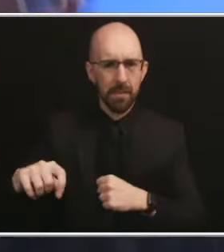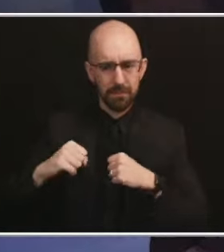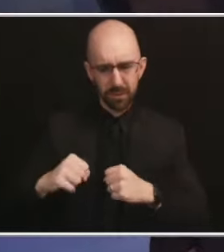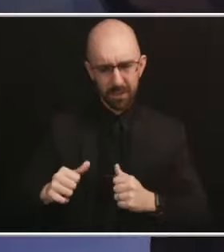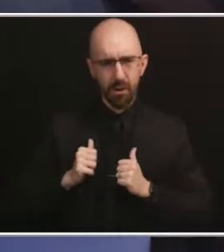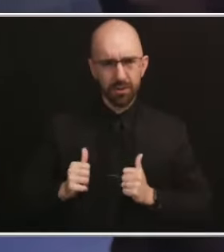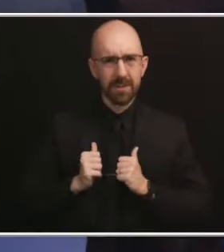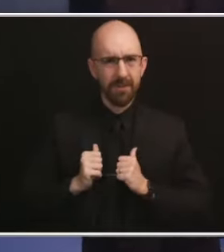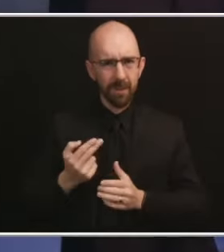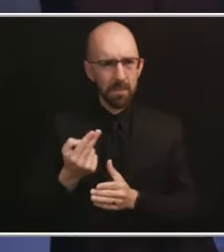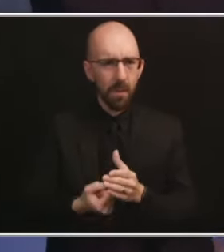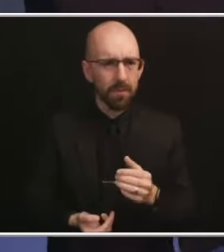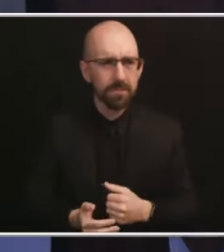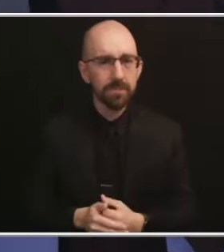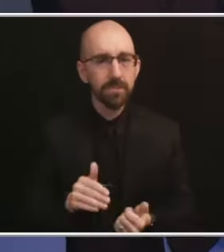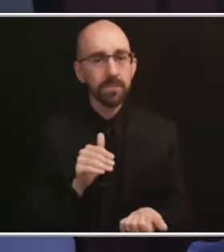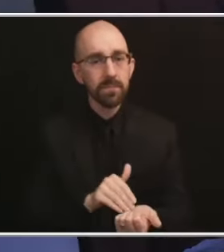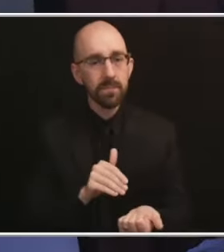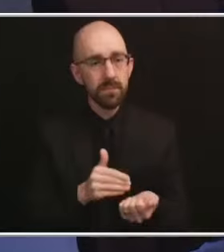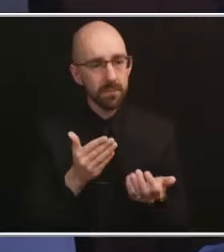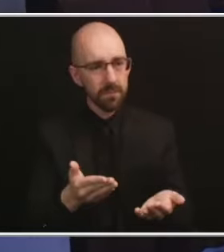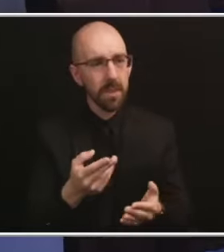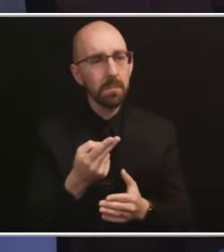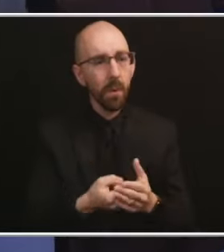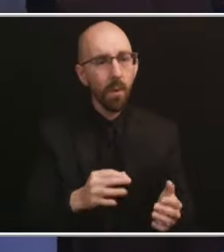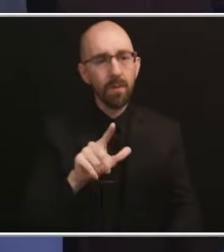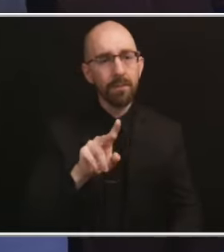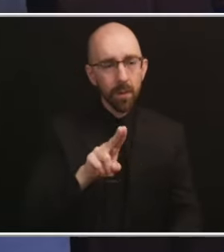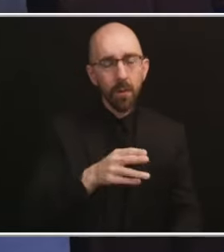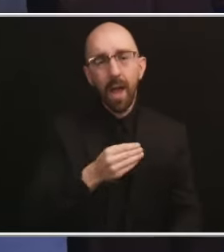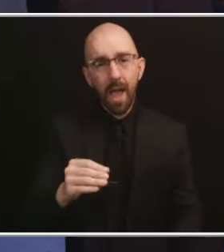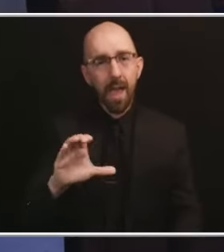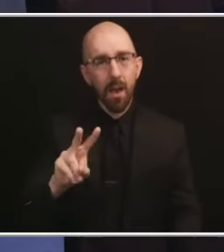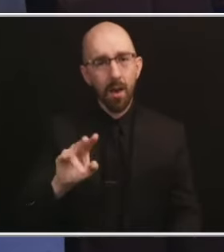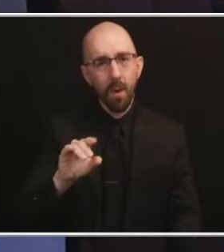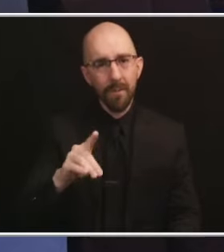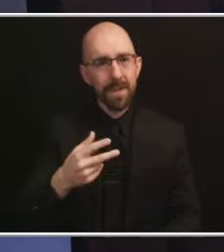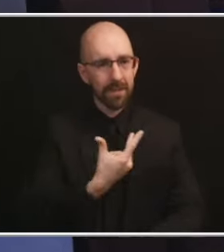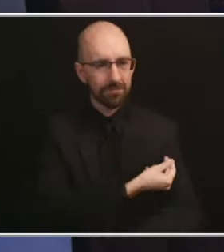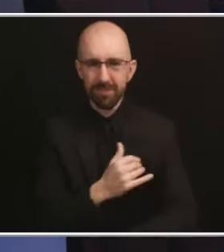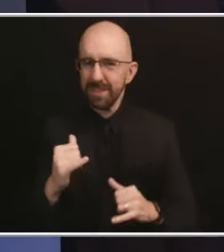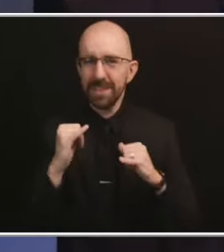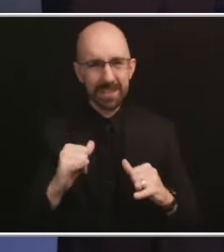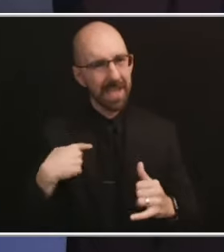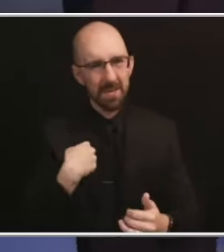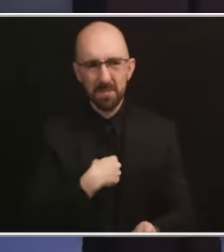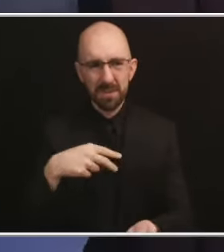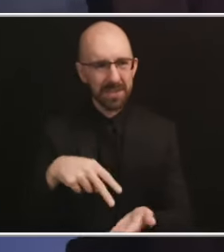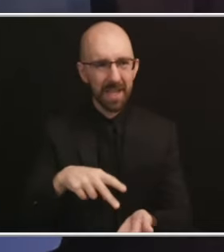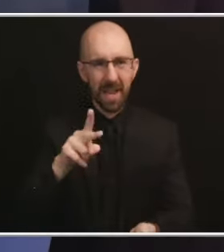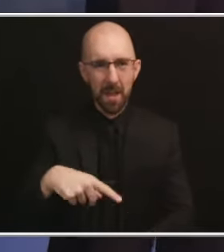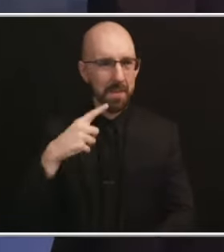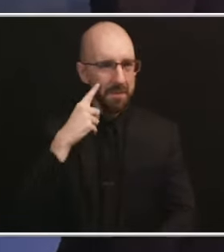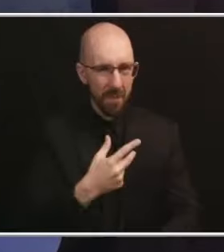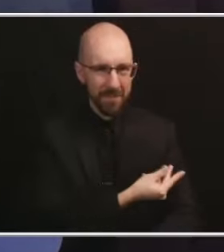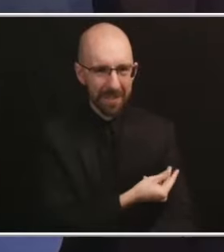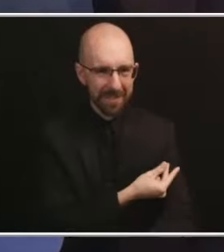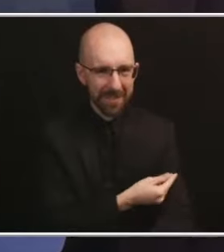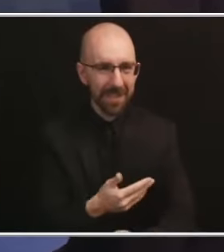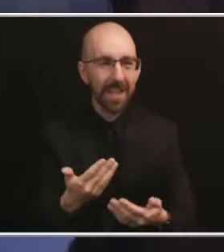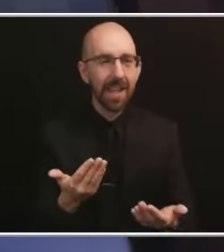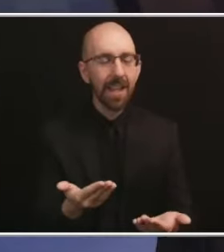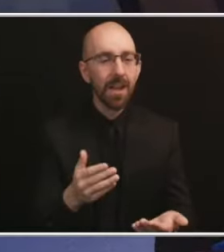Dr. Chetiar, you're getting both the flu and the COVID vaccine, like me. We're standing up for vaccination. All right, you work at a